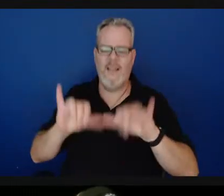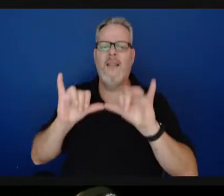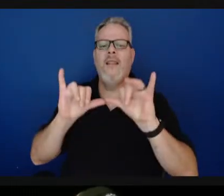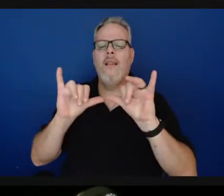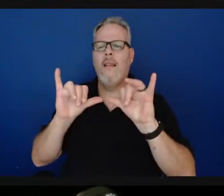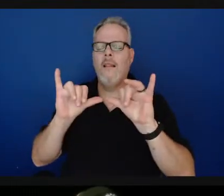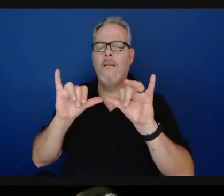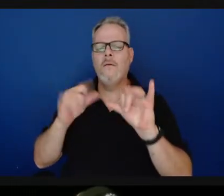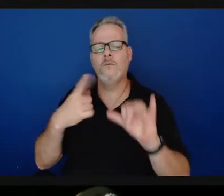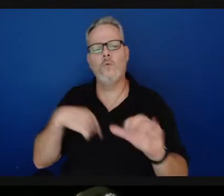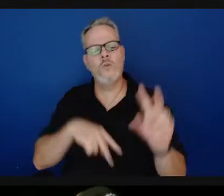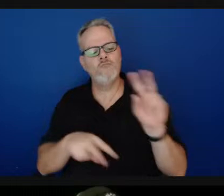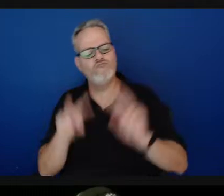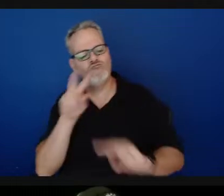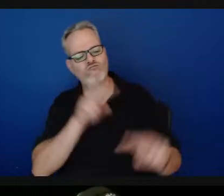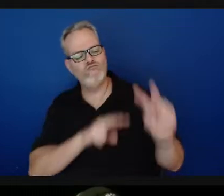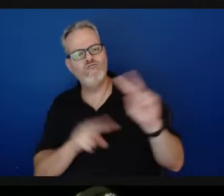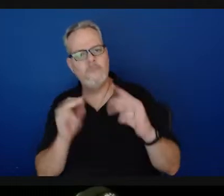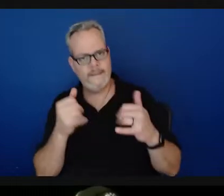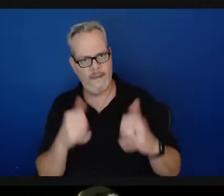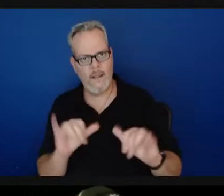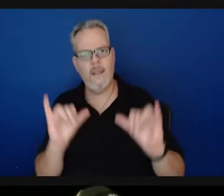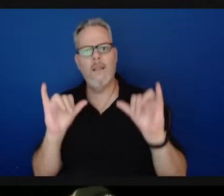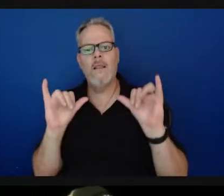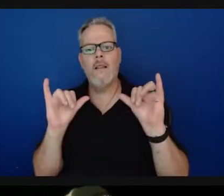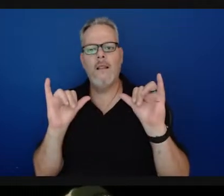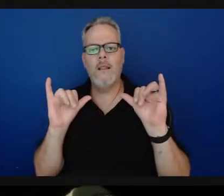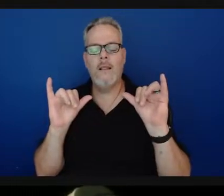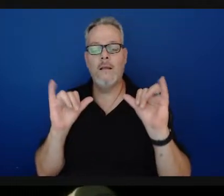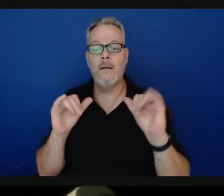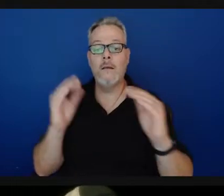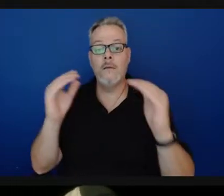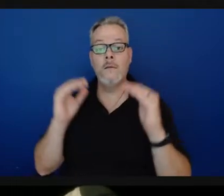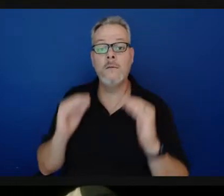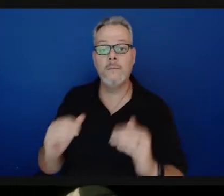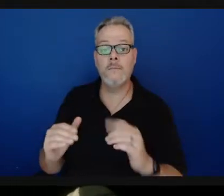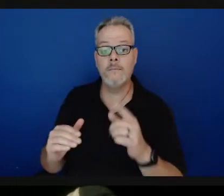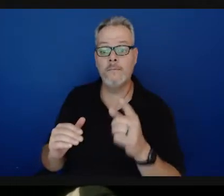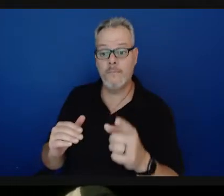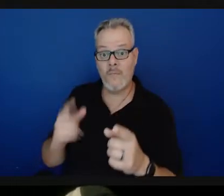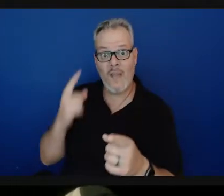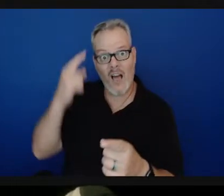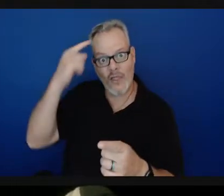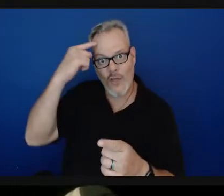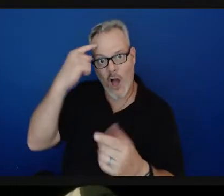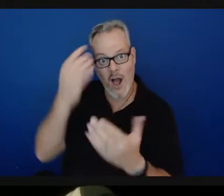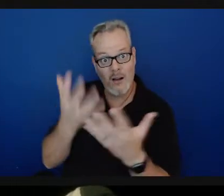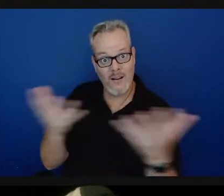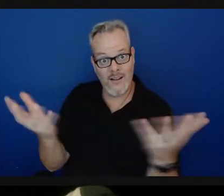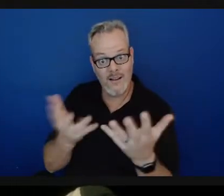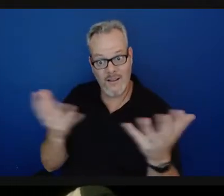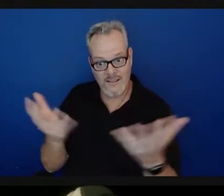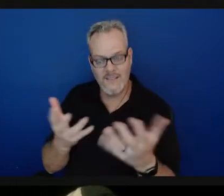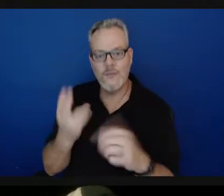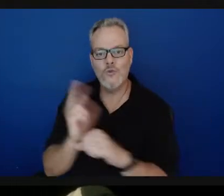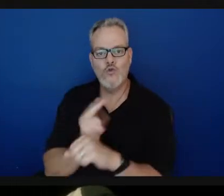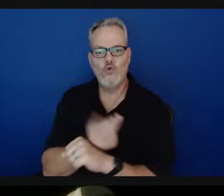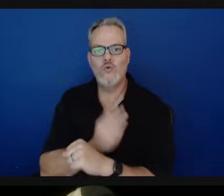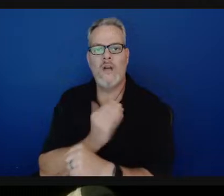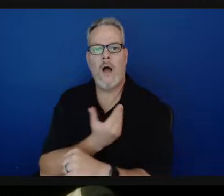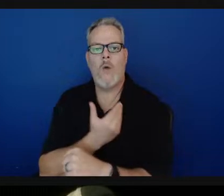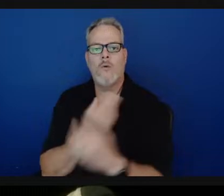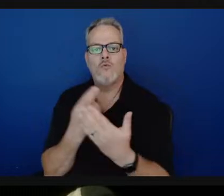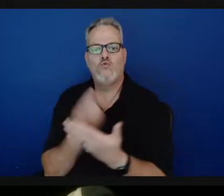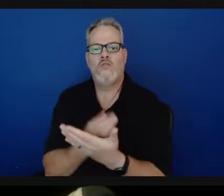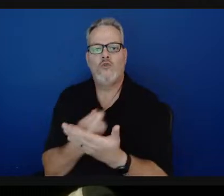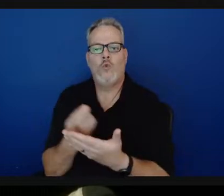observation from us today. So besides this VOG dashboard, I thought we could go to our resources. Let's see here. This is the